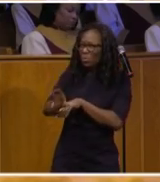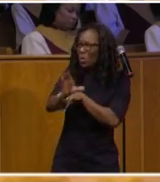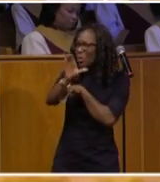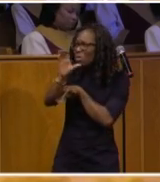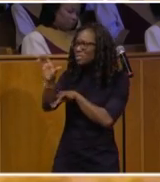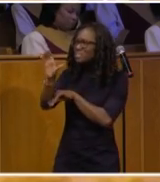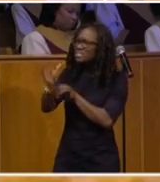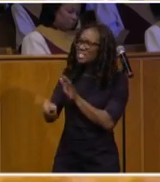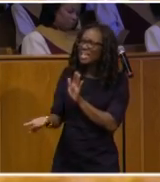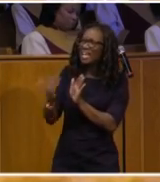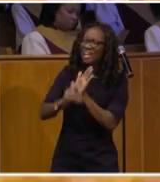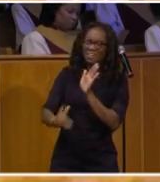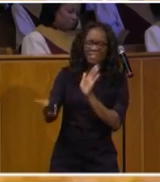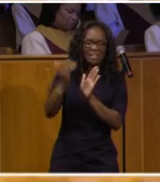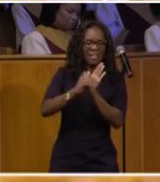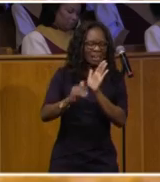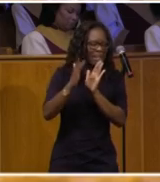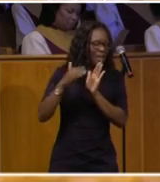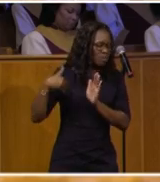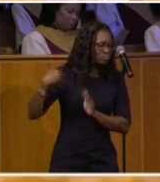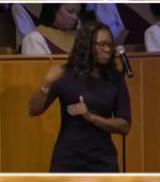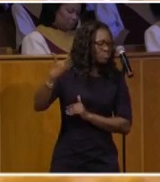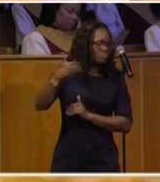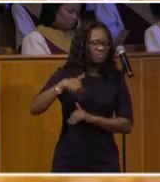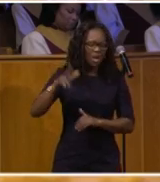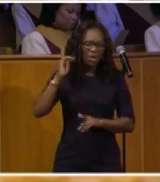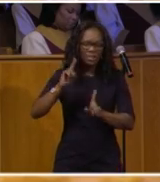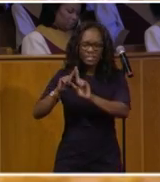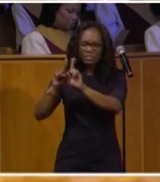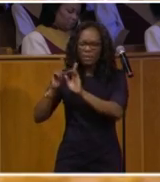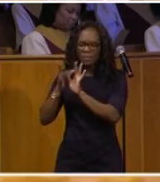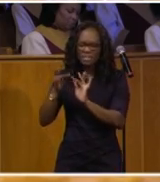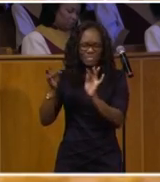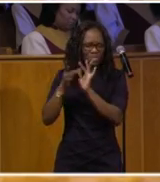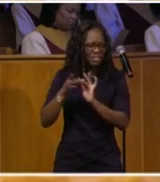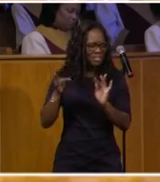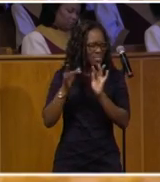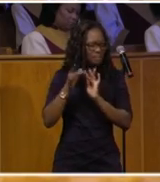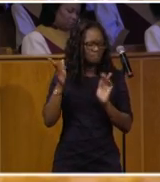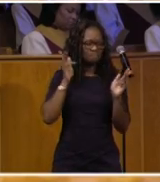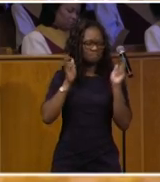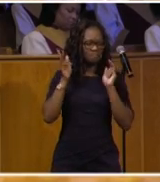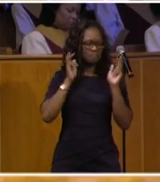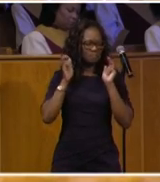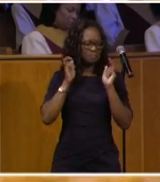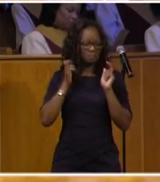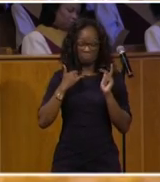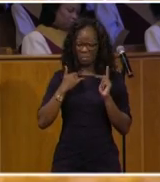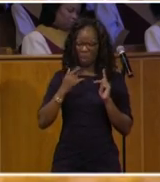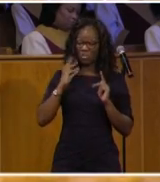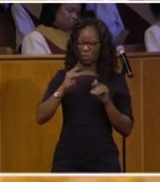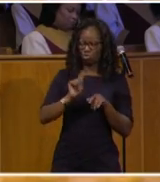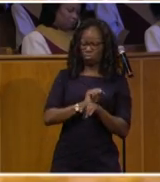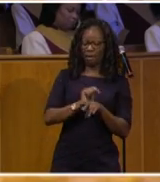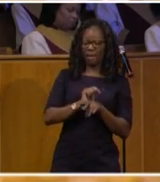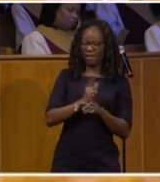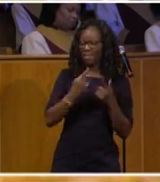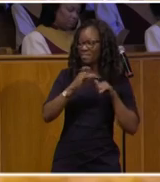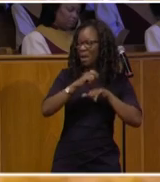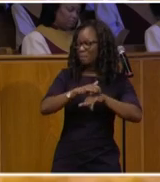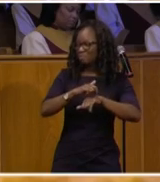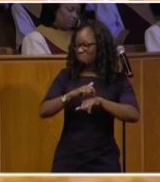And over during the years, I heard those messages. I was being trained. Yeah.